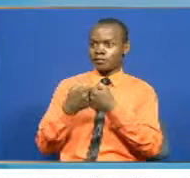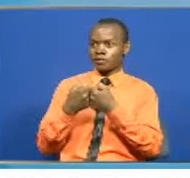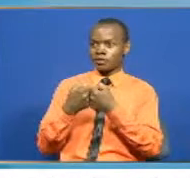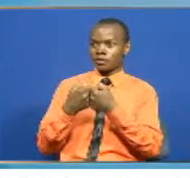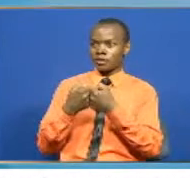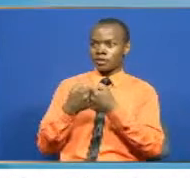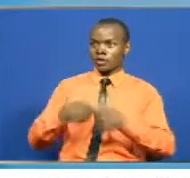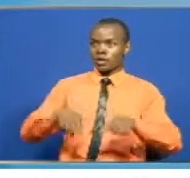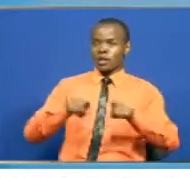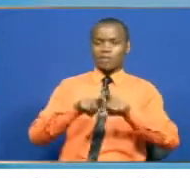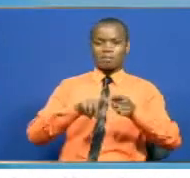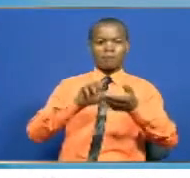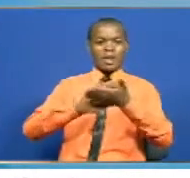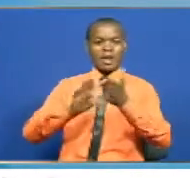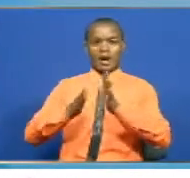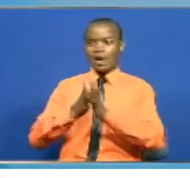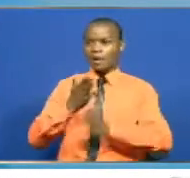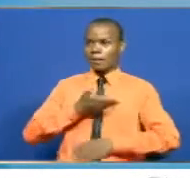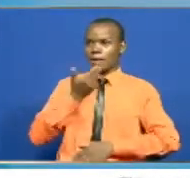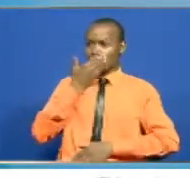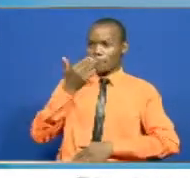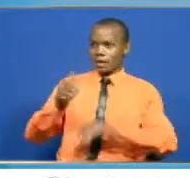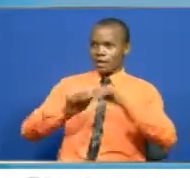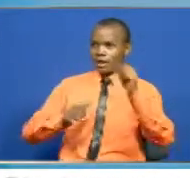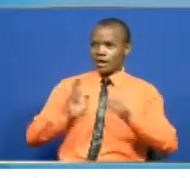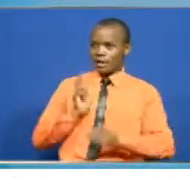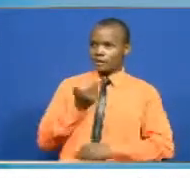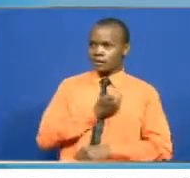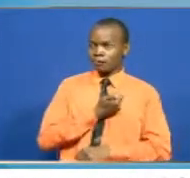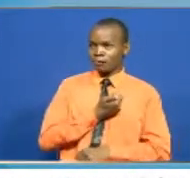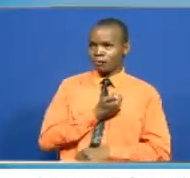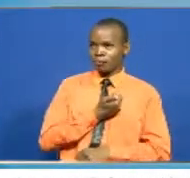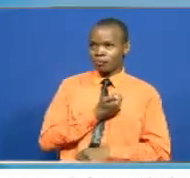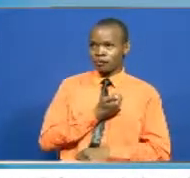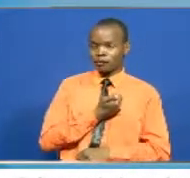aggression and execution were better than us. So